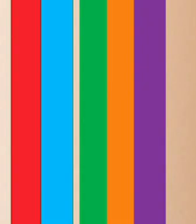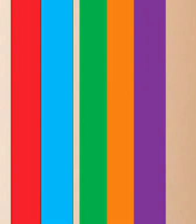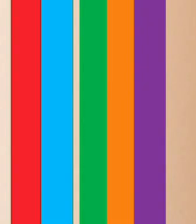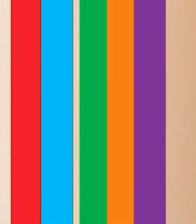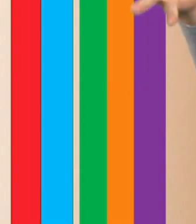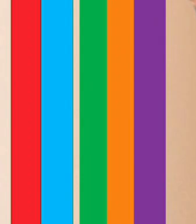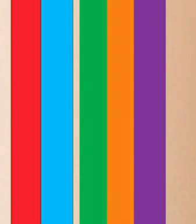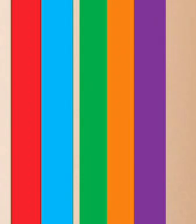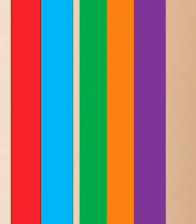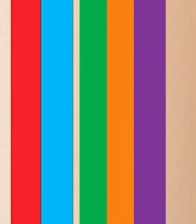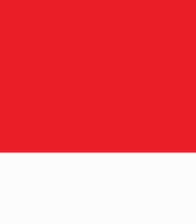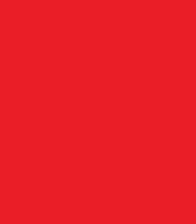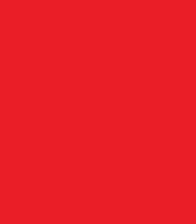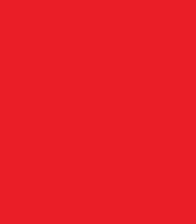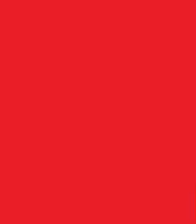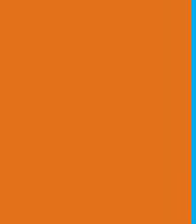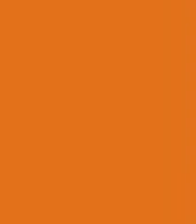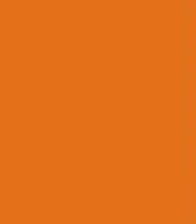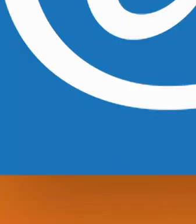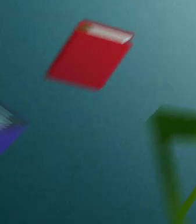ready to learn, let's begin.